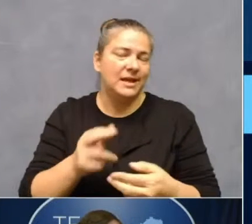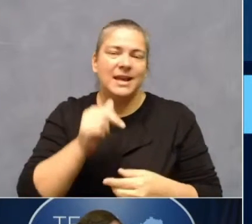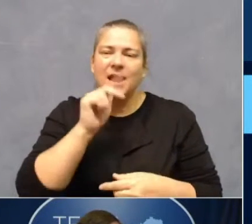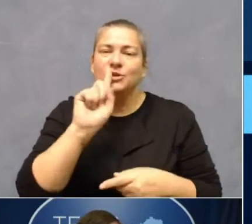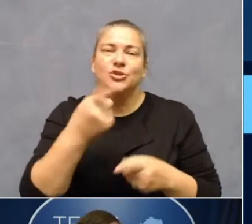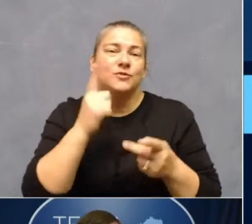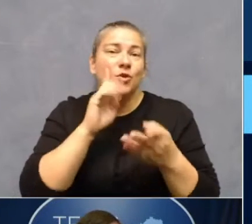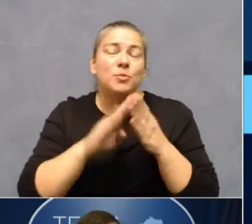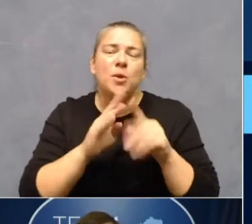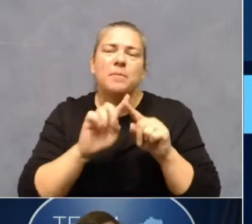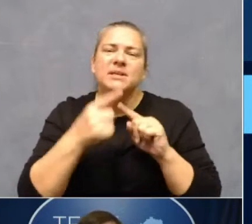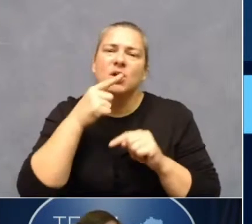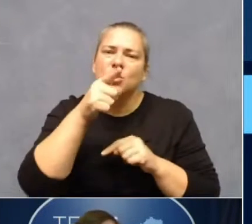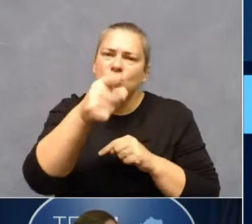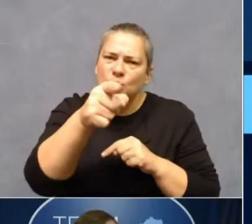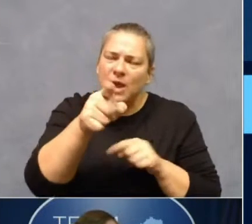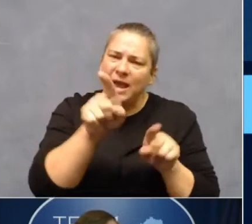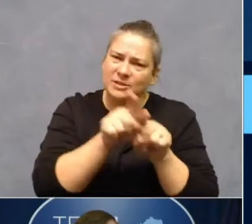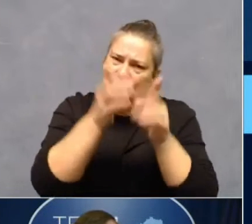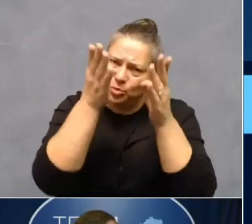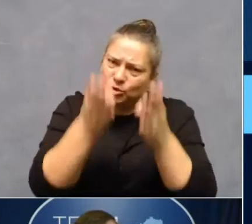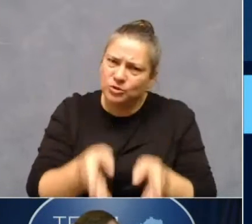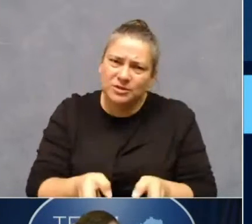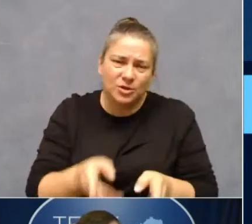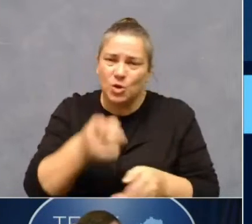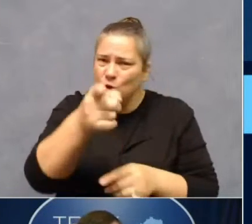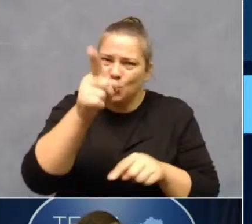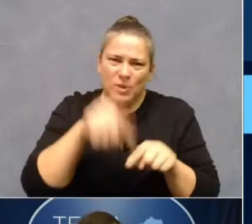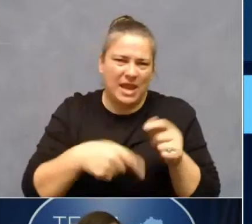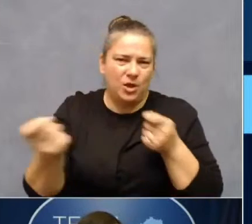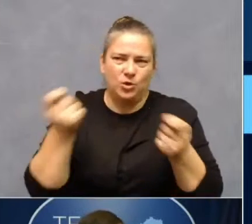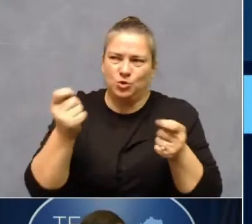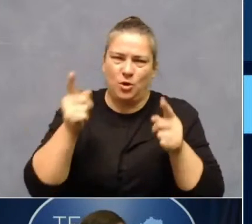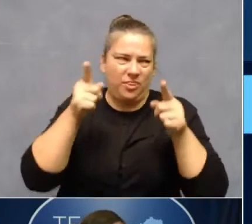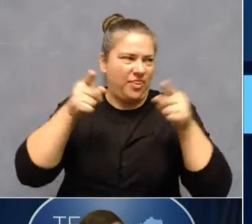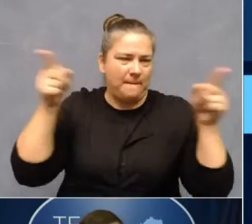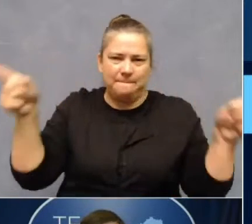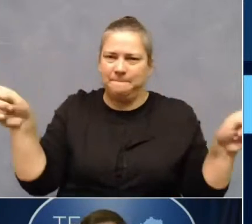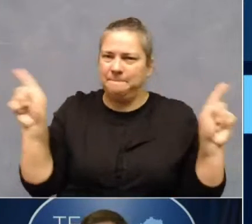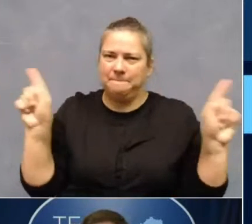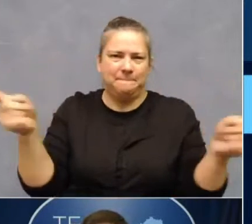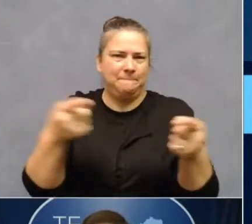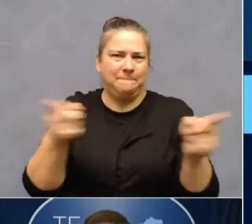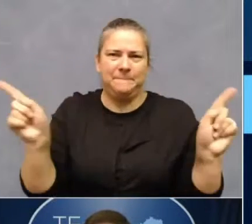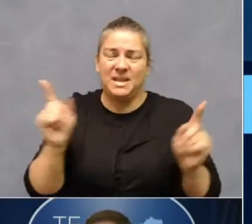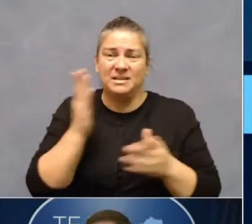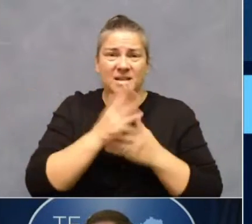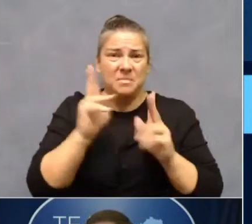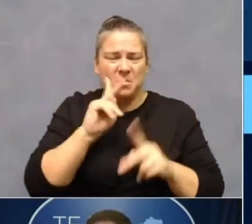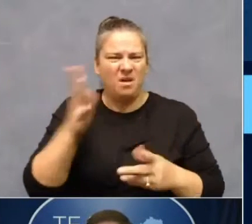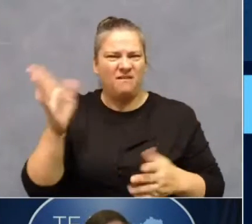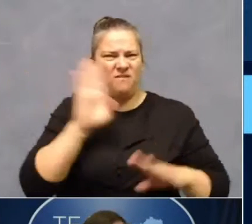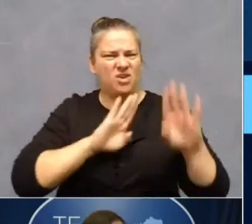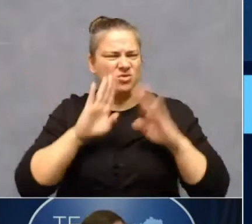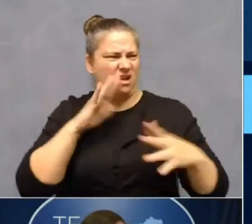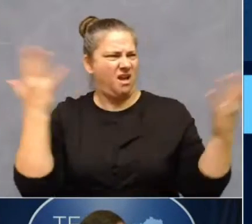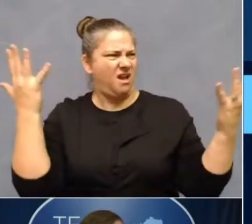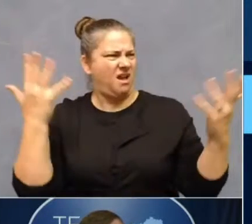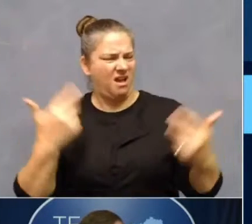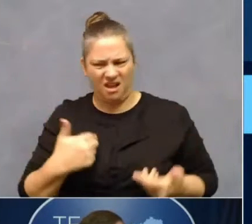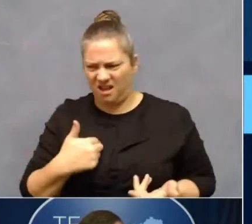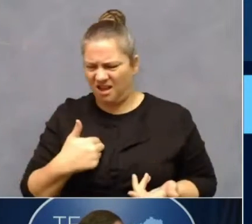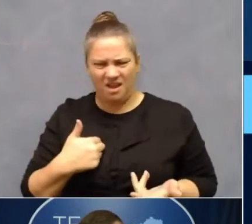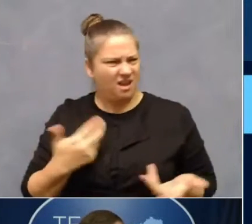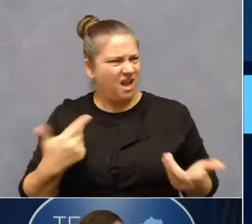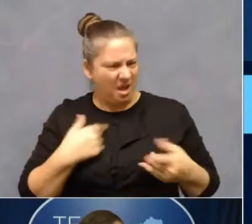as an individual, because you can't control the actions of the person next to you, and some people are frustrated about not being as safe as they should because of